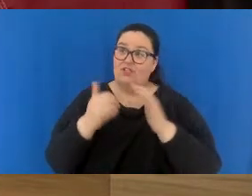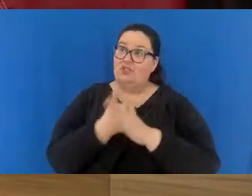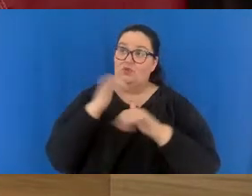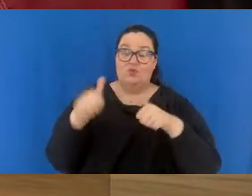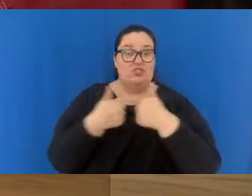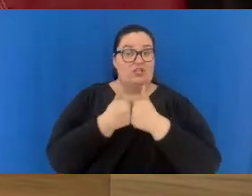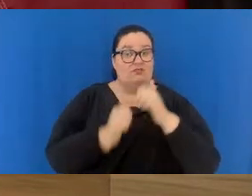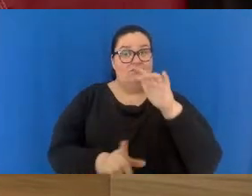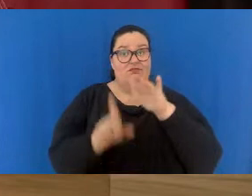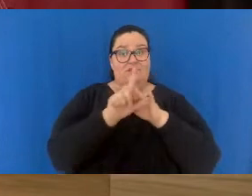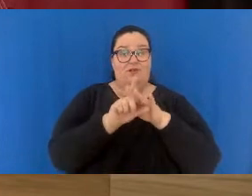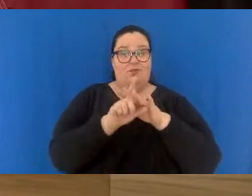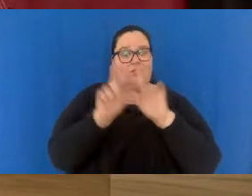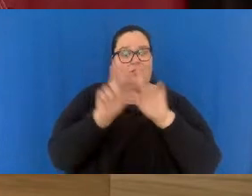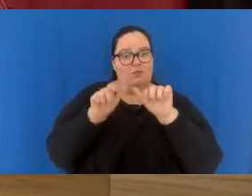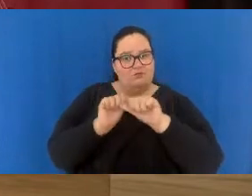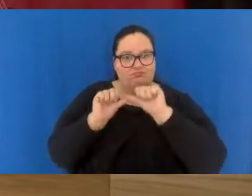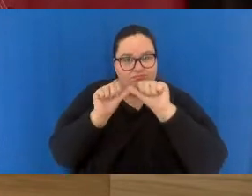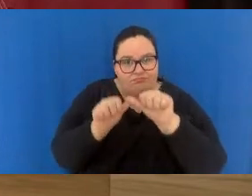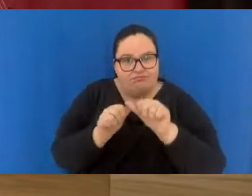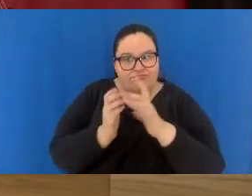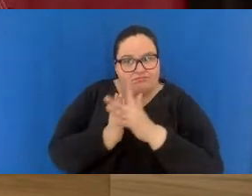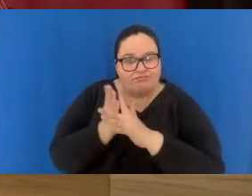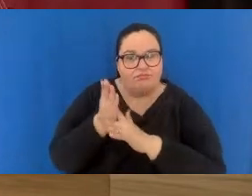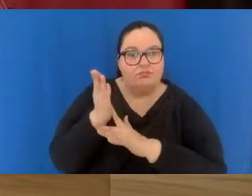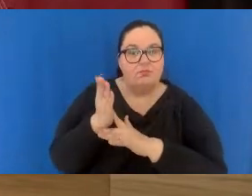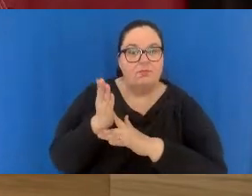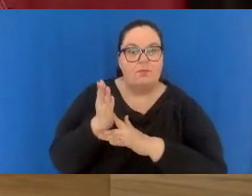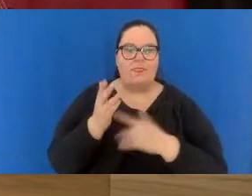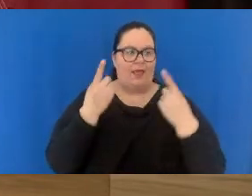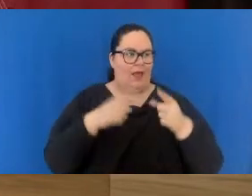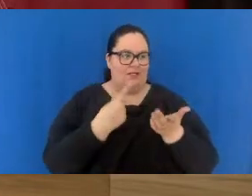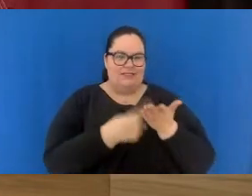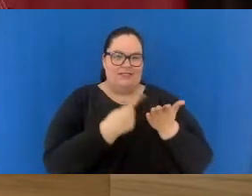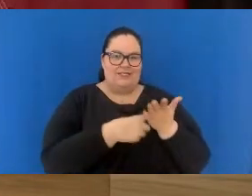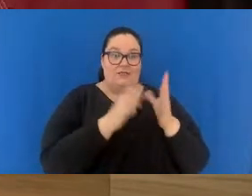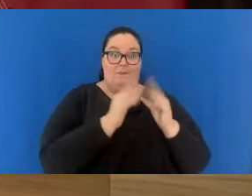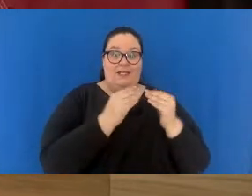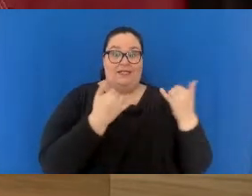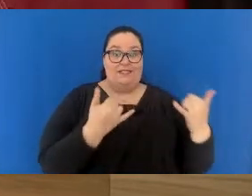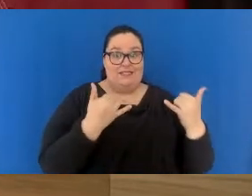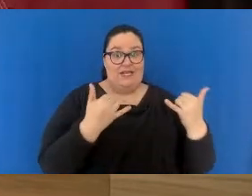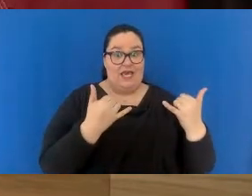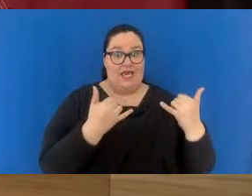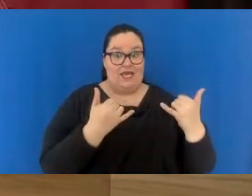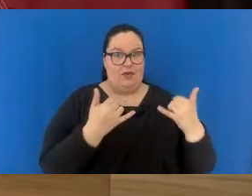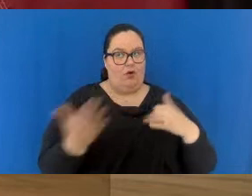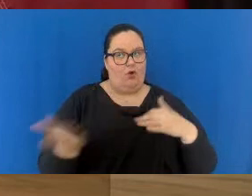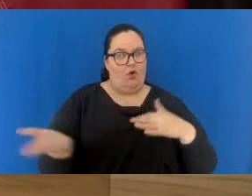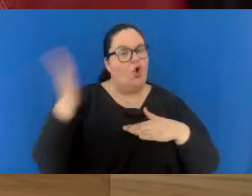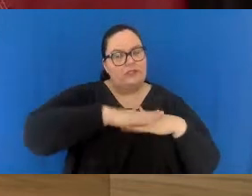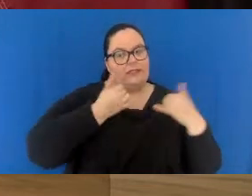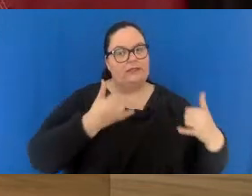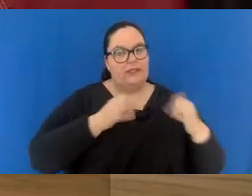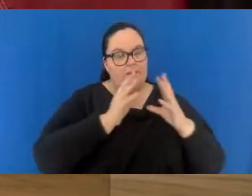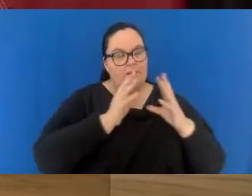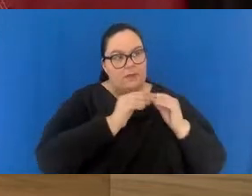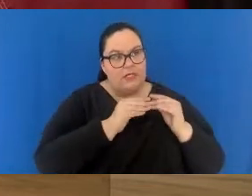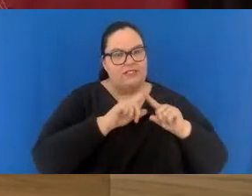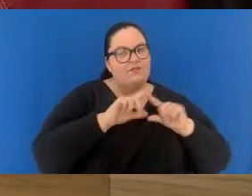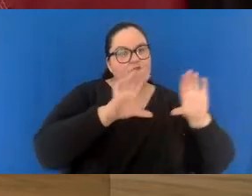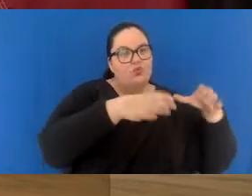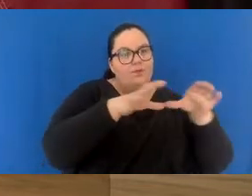And I did hear somebody say earlier today in some of the discussions, we've been having meetings and discussions pretty much all day with various